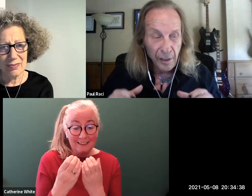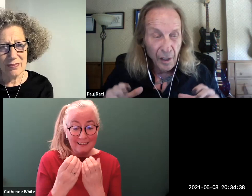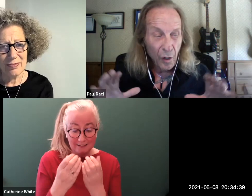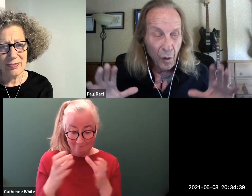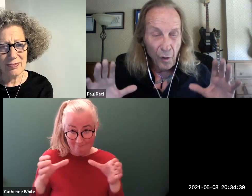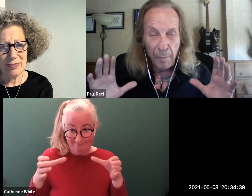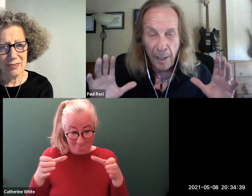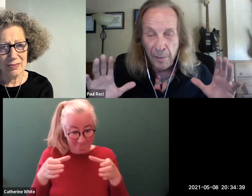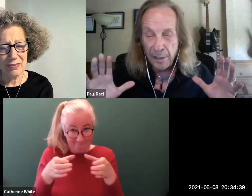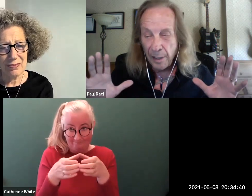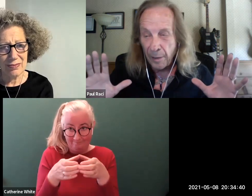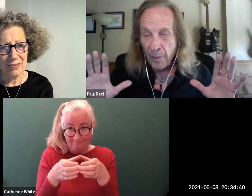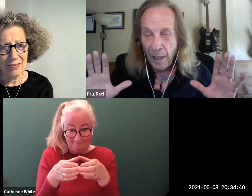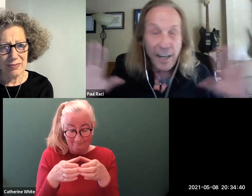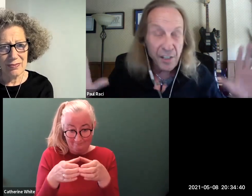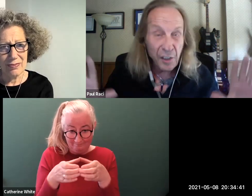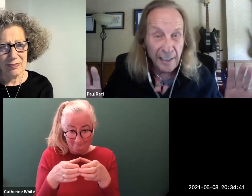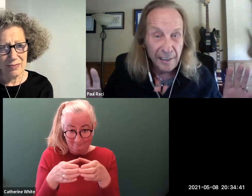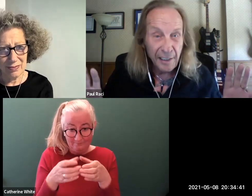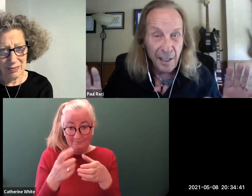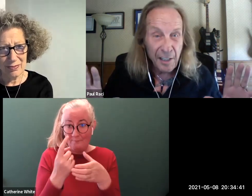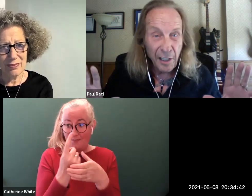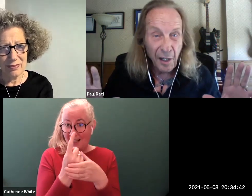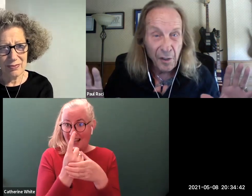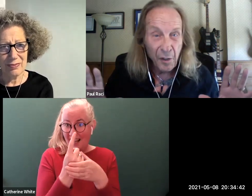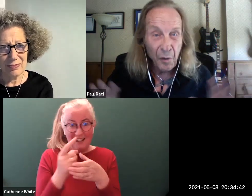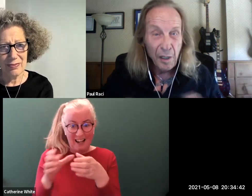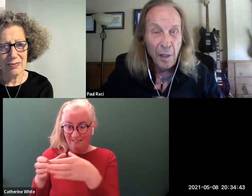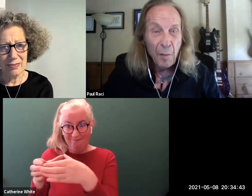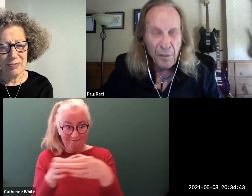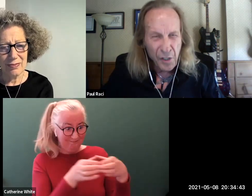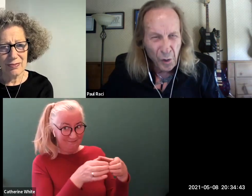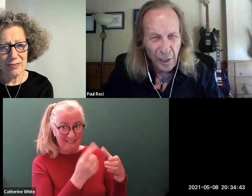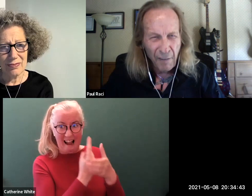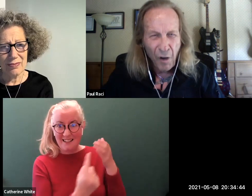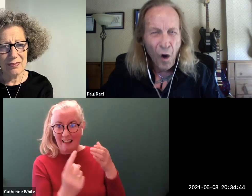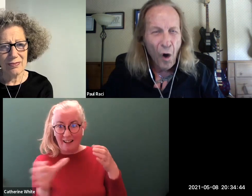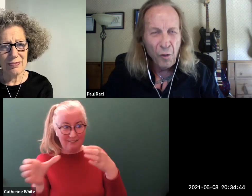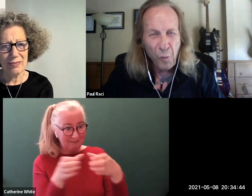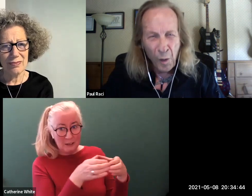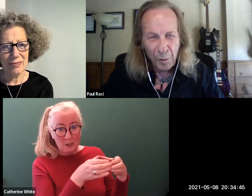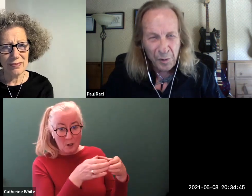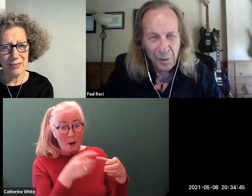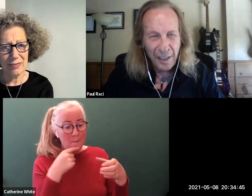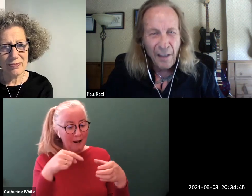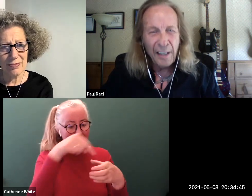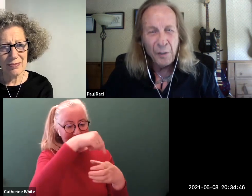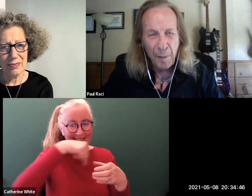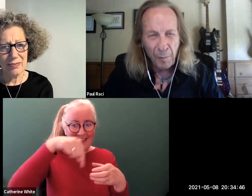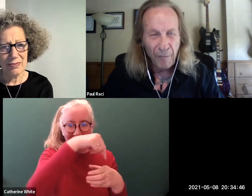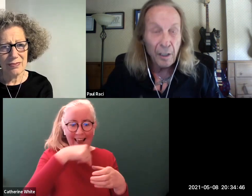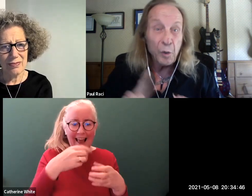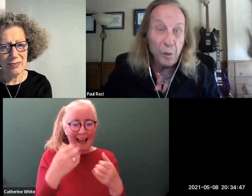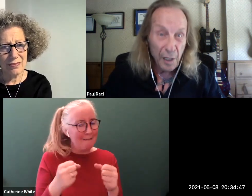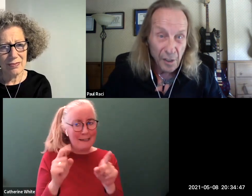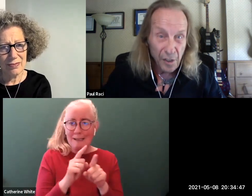insulated, or they may be isolated as they are, but they certainly have all the foibles that hearing people